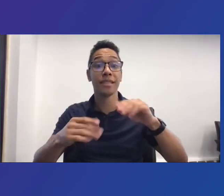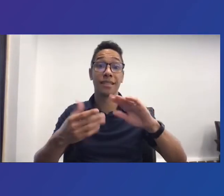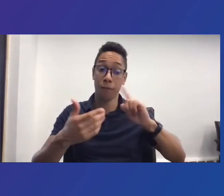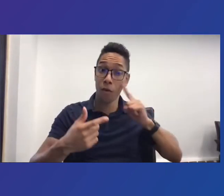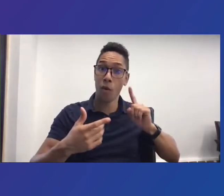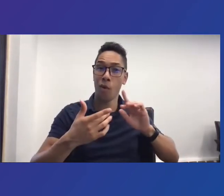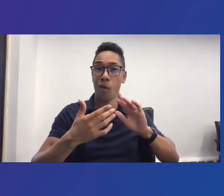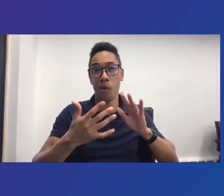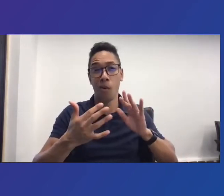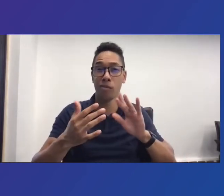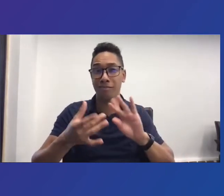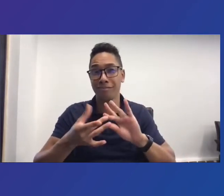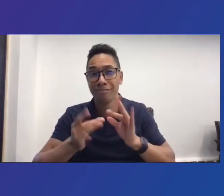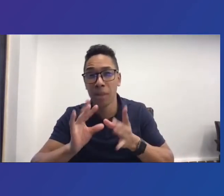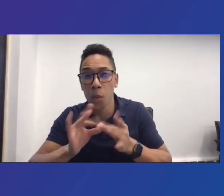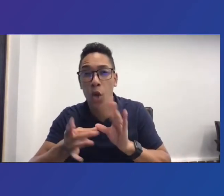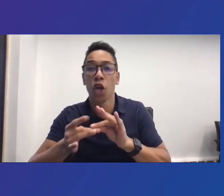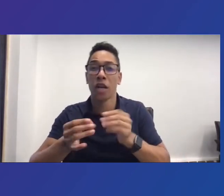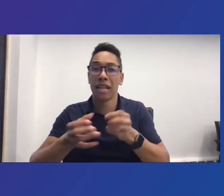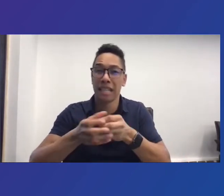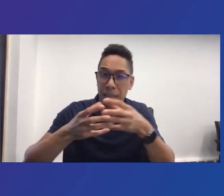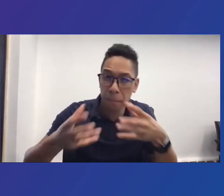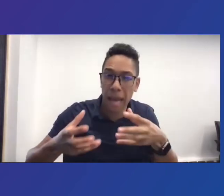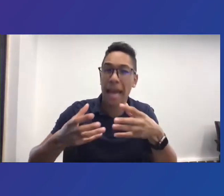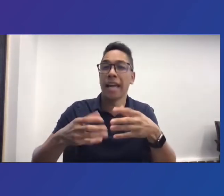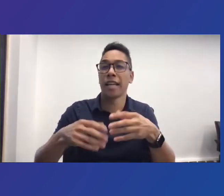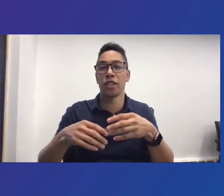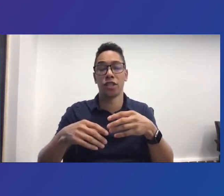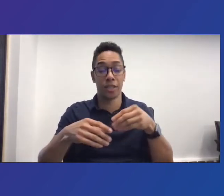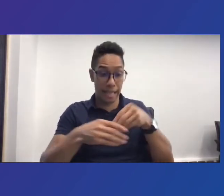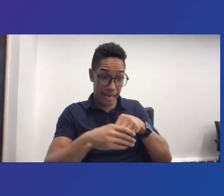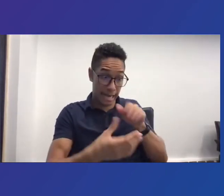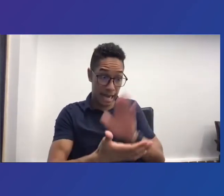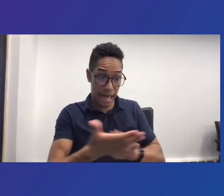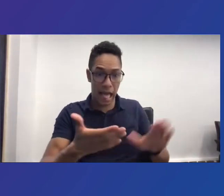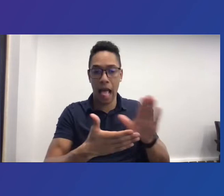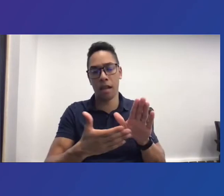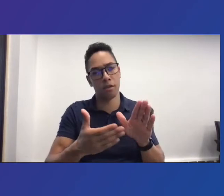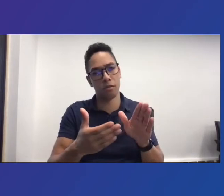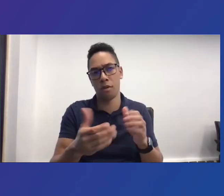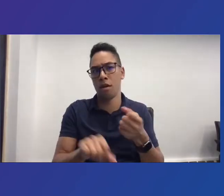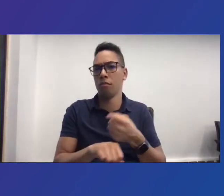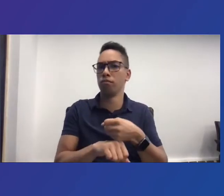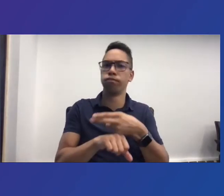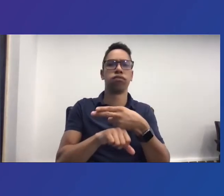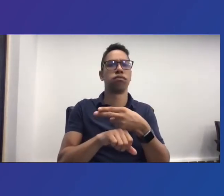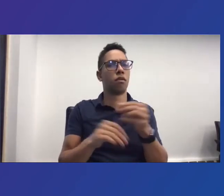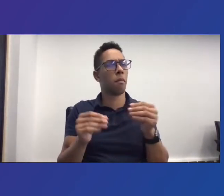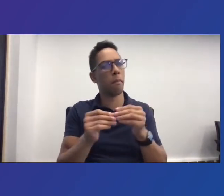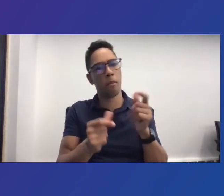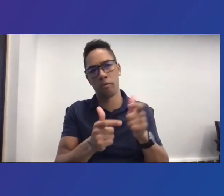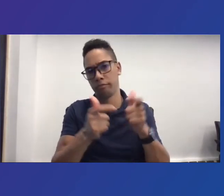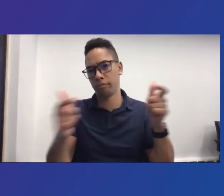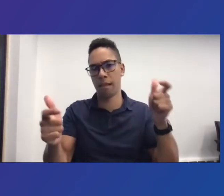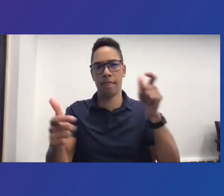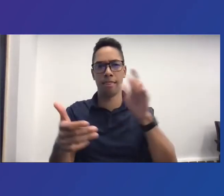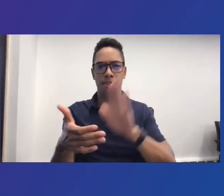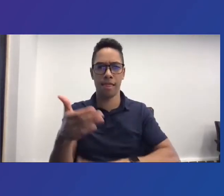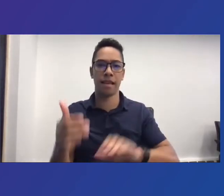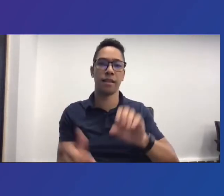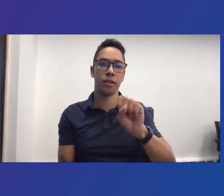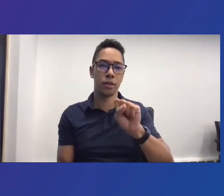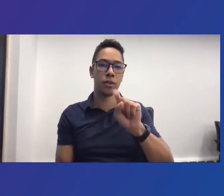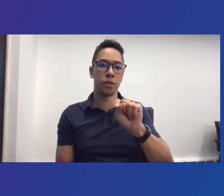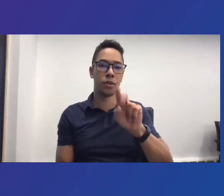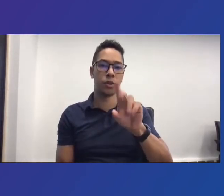and the expansion that you have on a collegiate level and in college is far greater than for me in the studio.